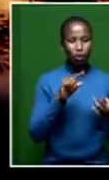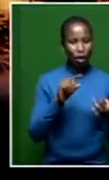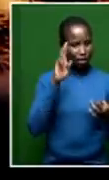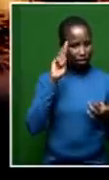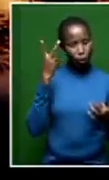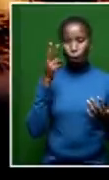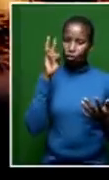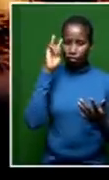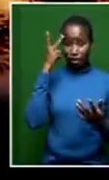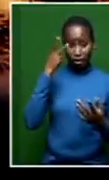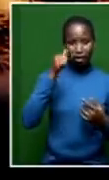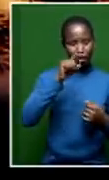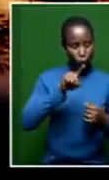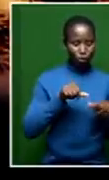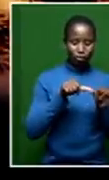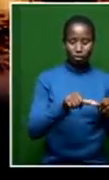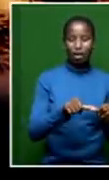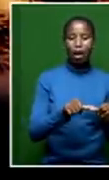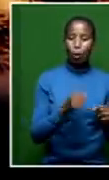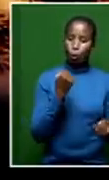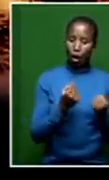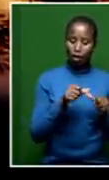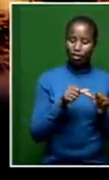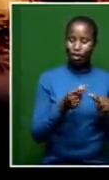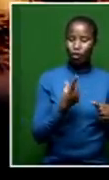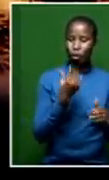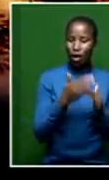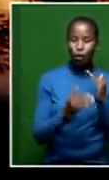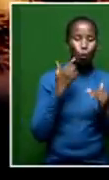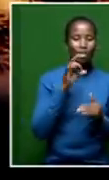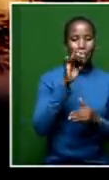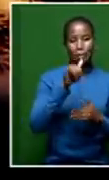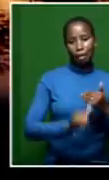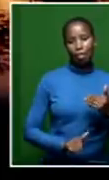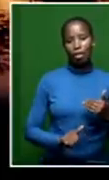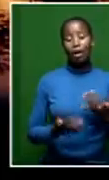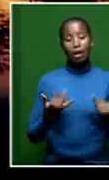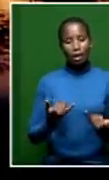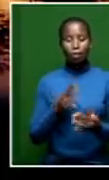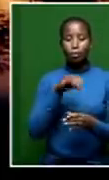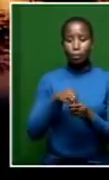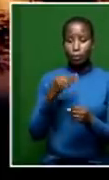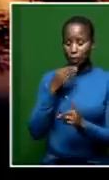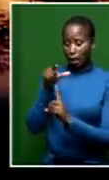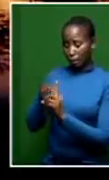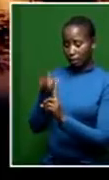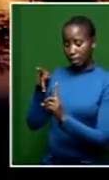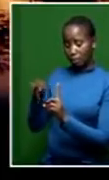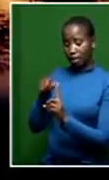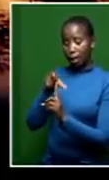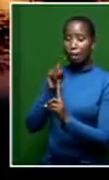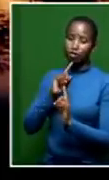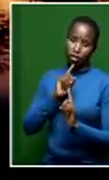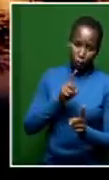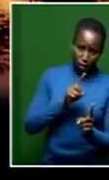Dyantyi, extending the process until the end of September, which will, of course, include responses by the Public Protector before